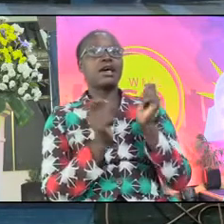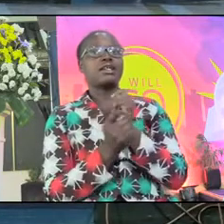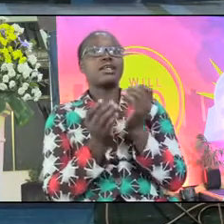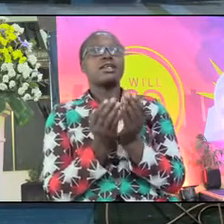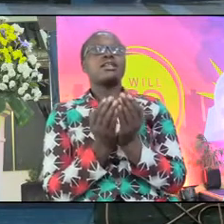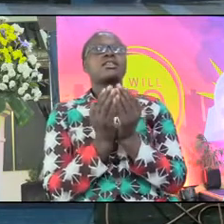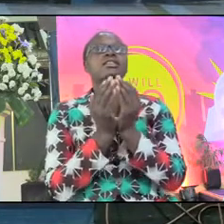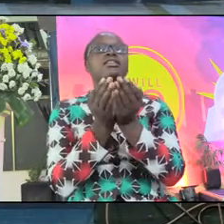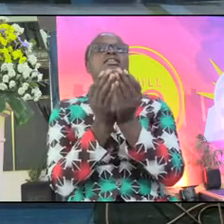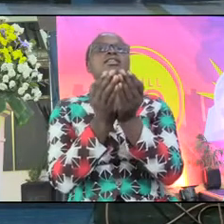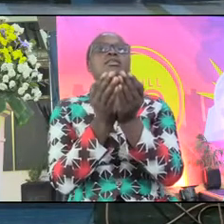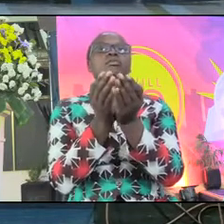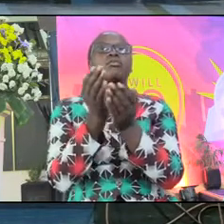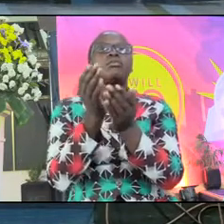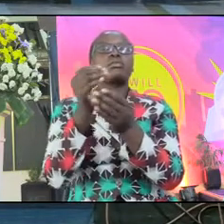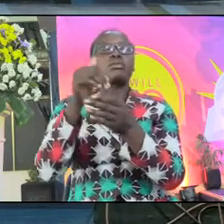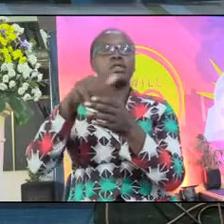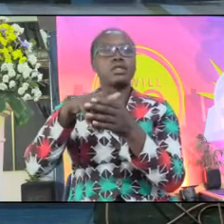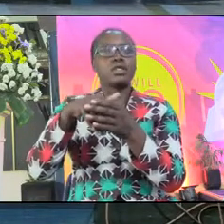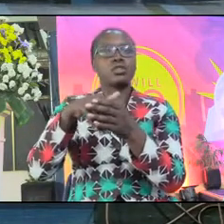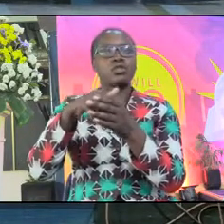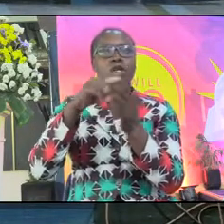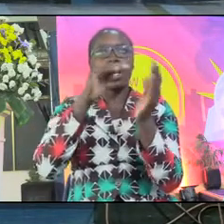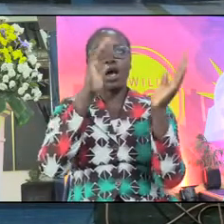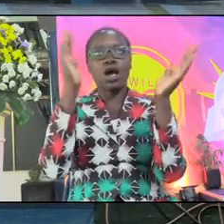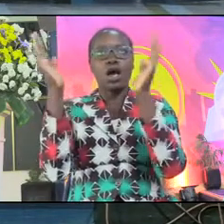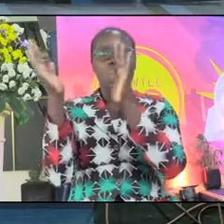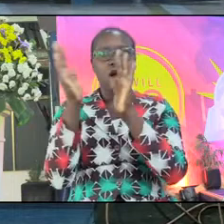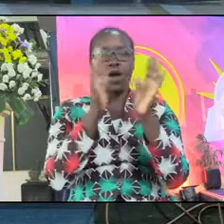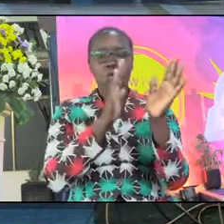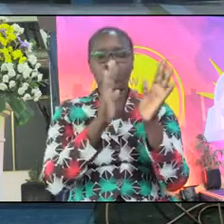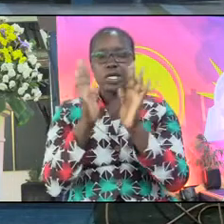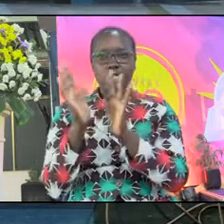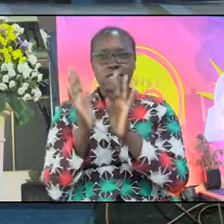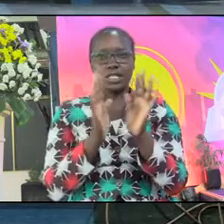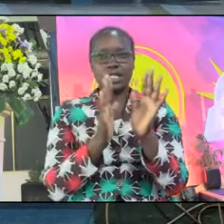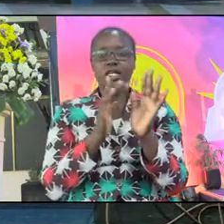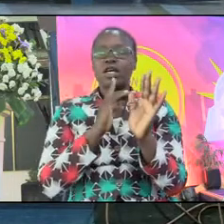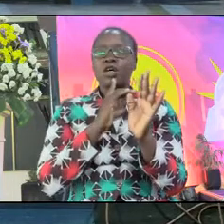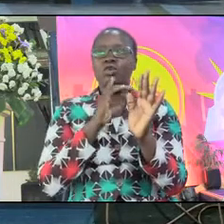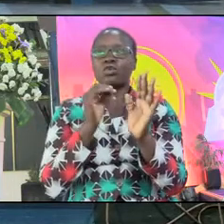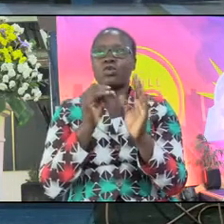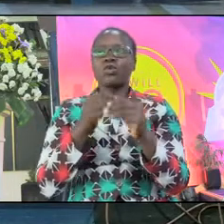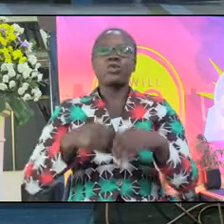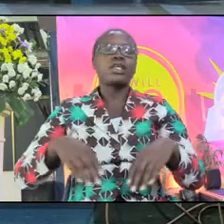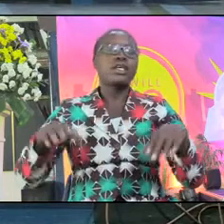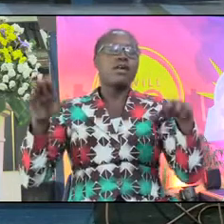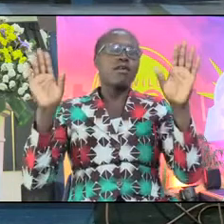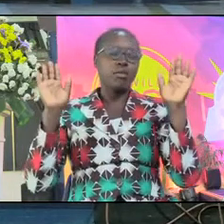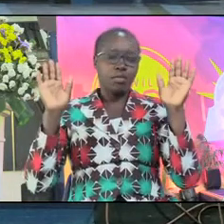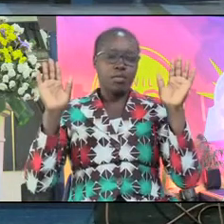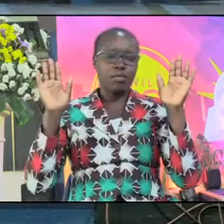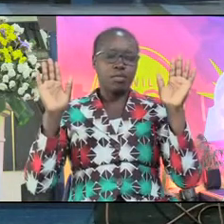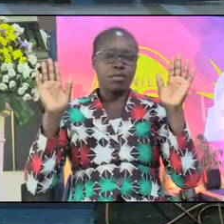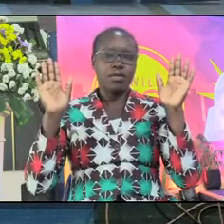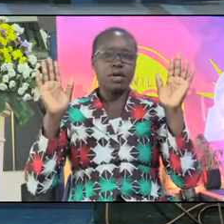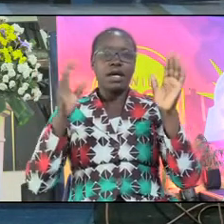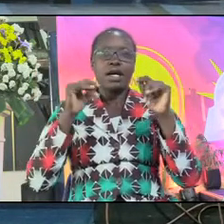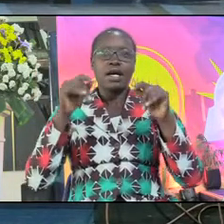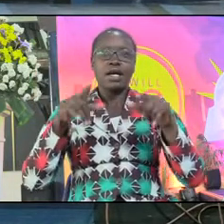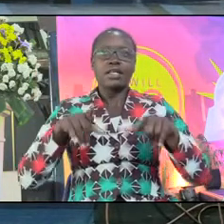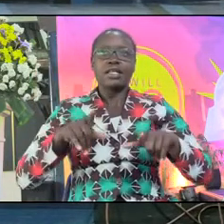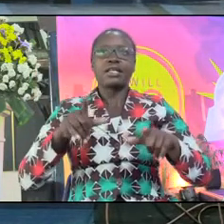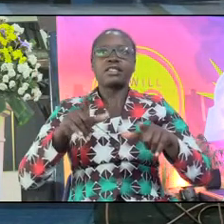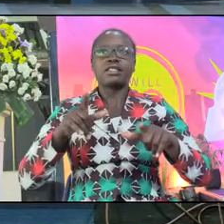ship into the wind. So they gave up and let